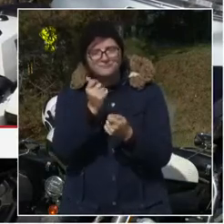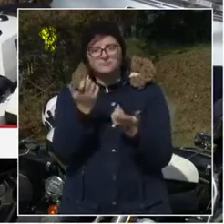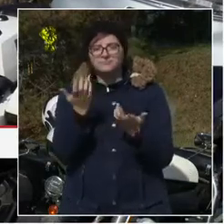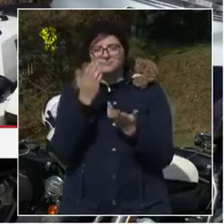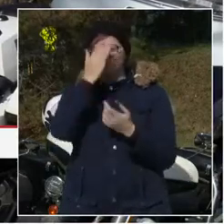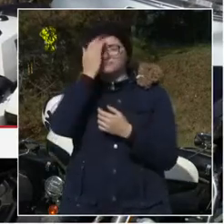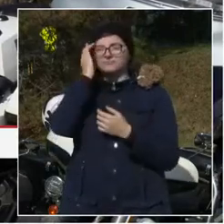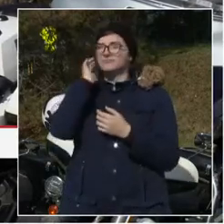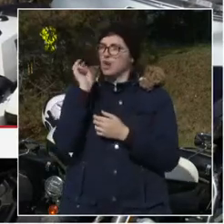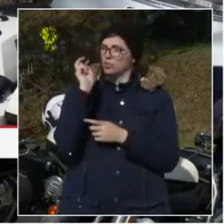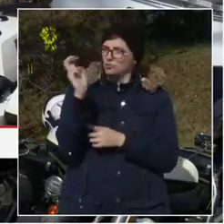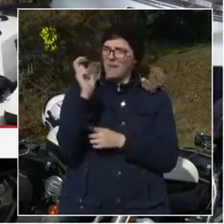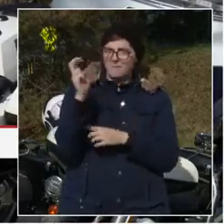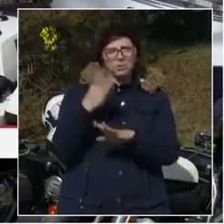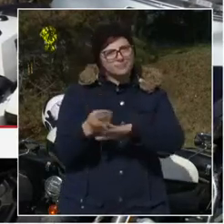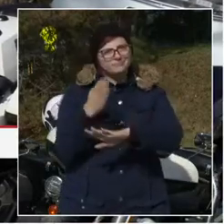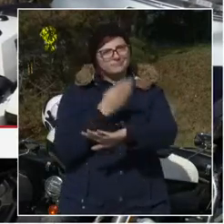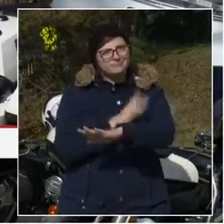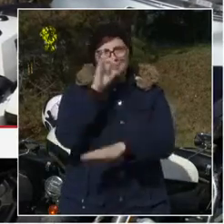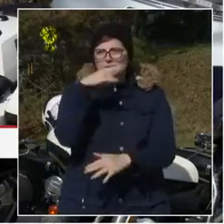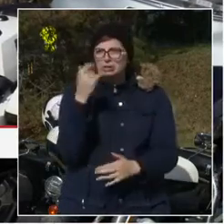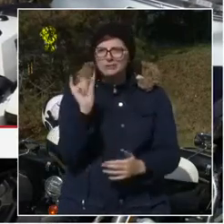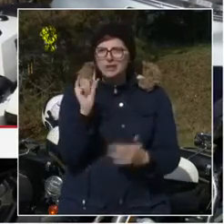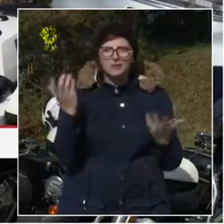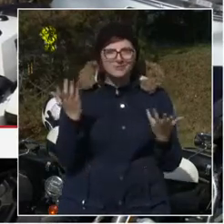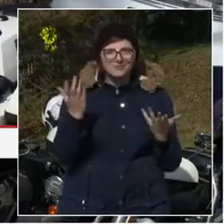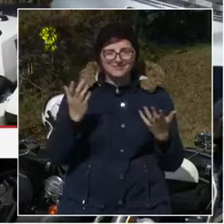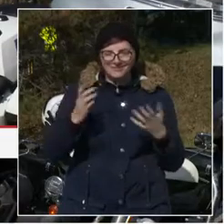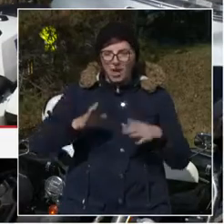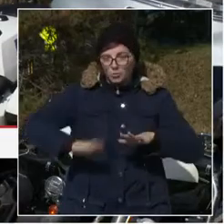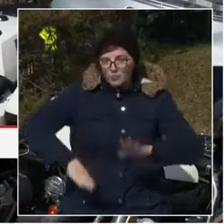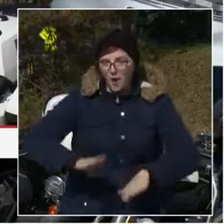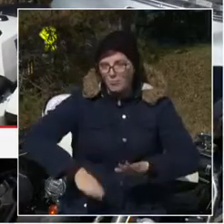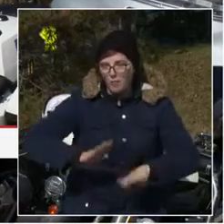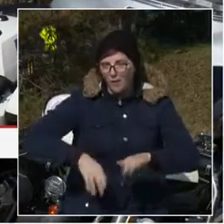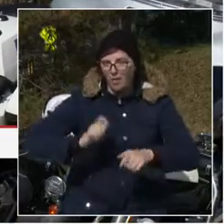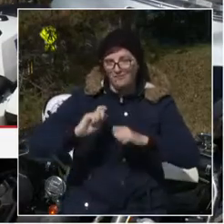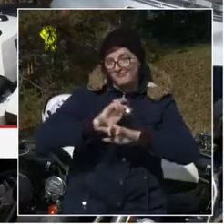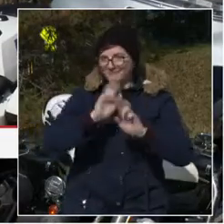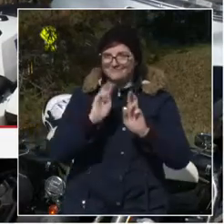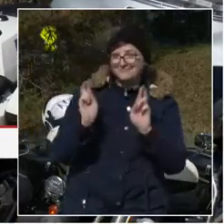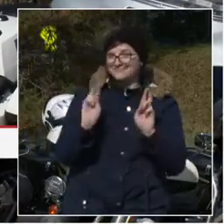the transportation improvements will be. Drum roll. This is a big one.